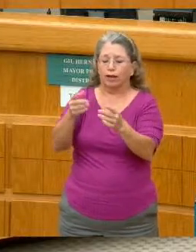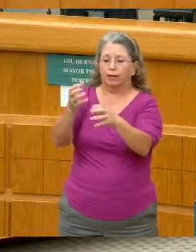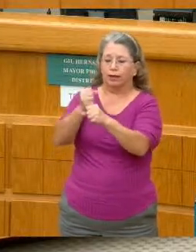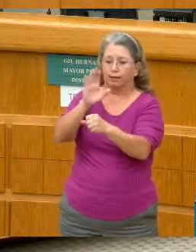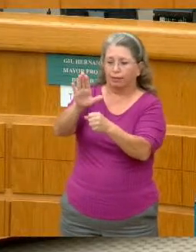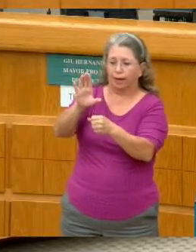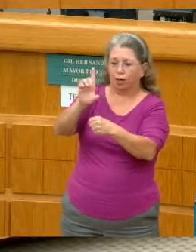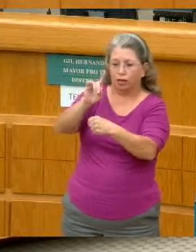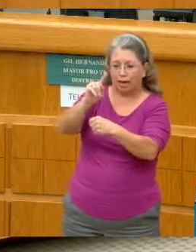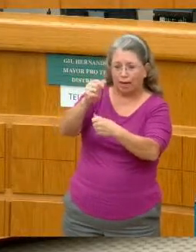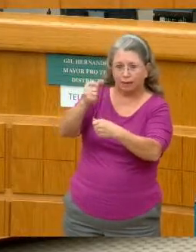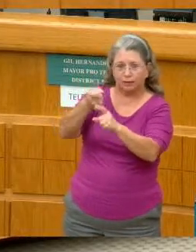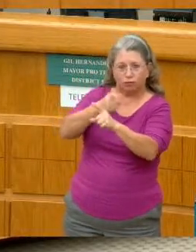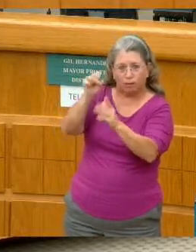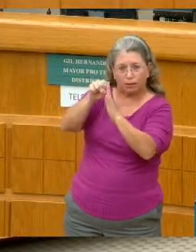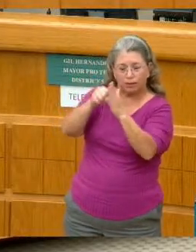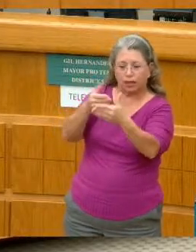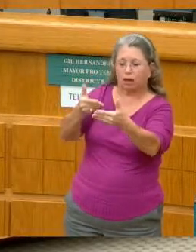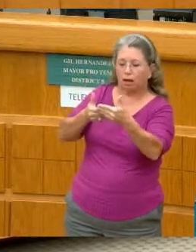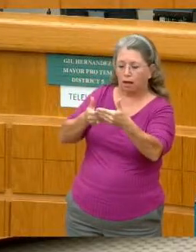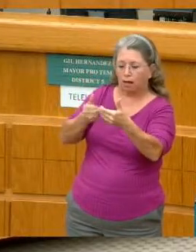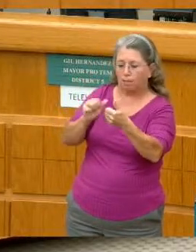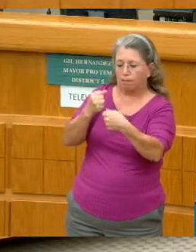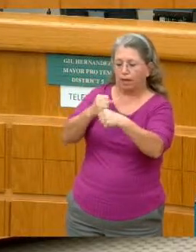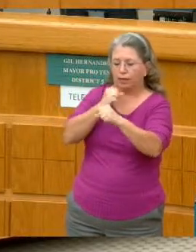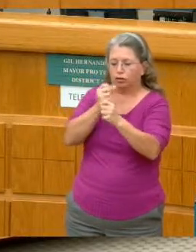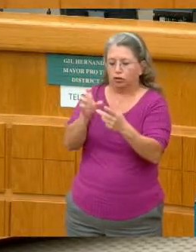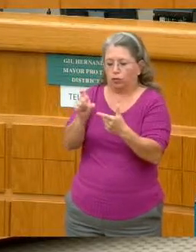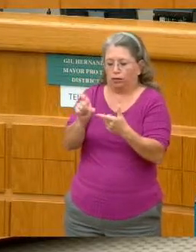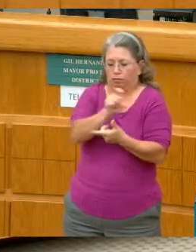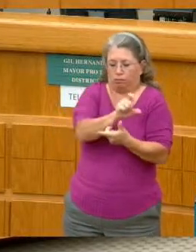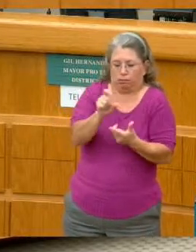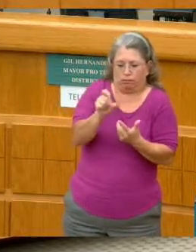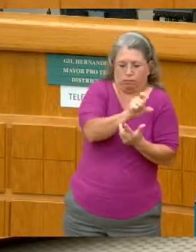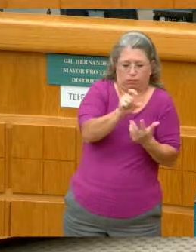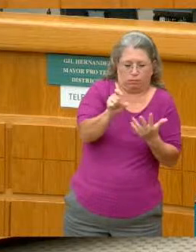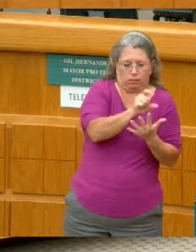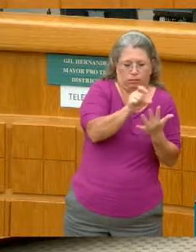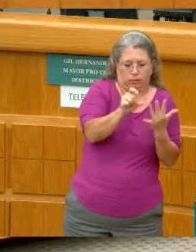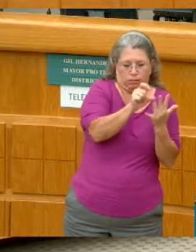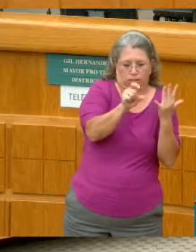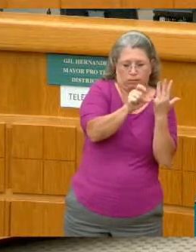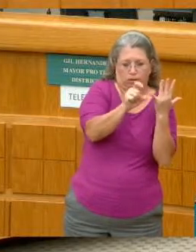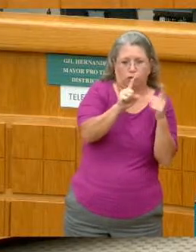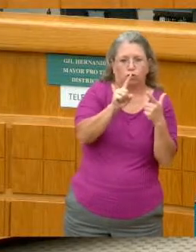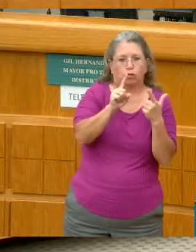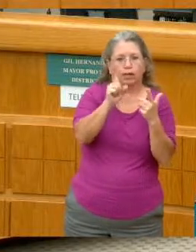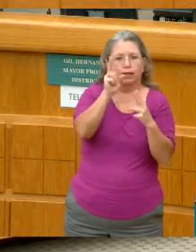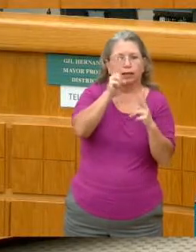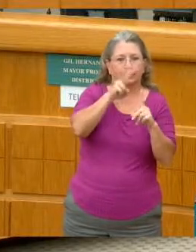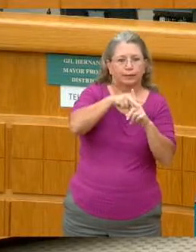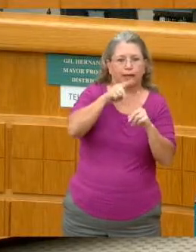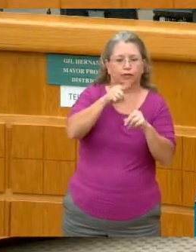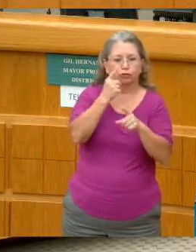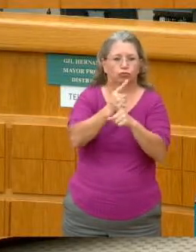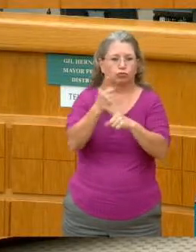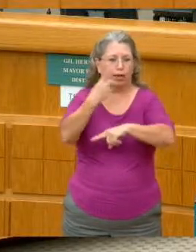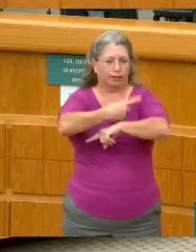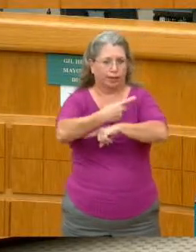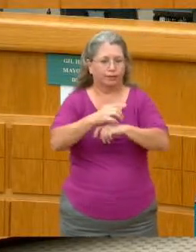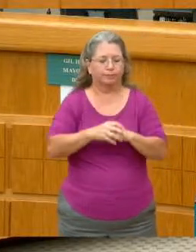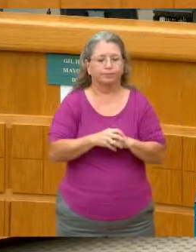strive for transparency and accurate information. All of us in public health have a vested interest in